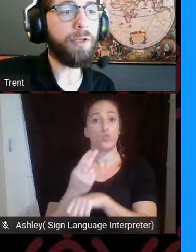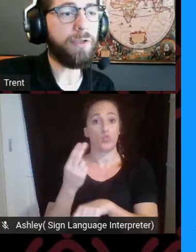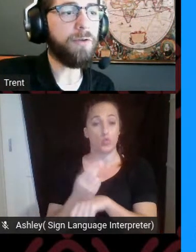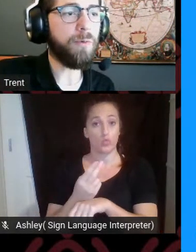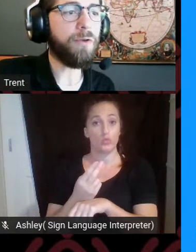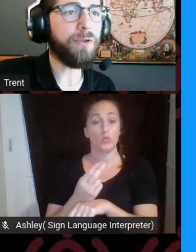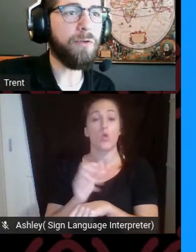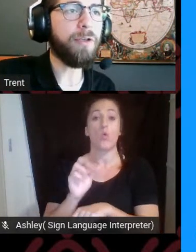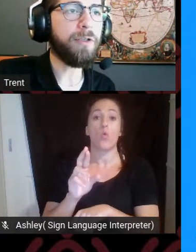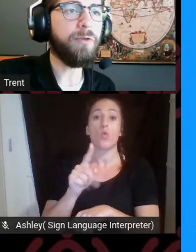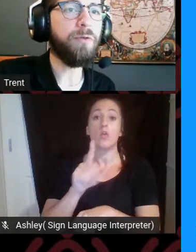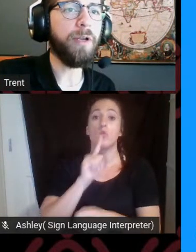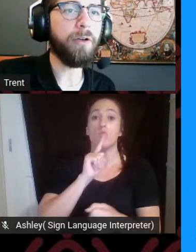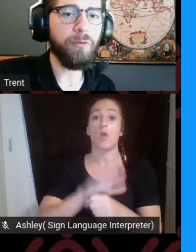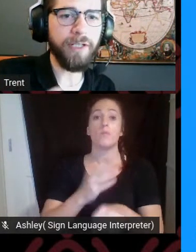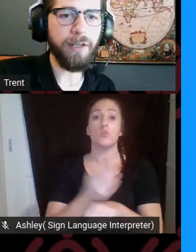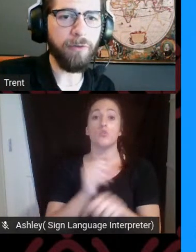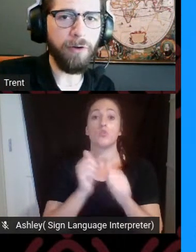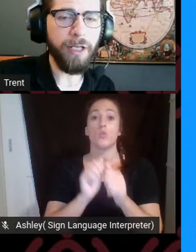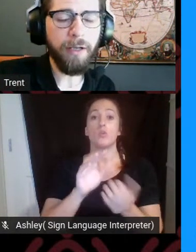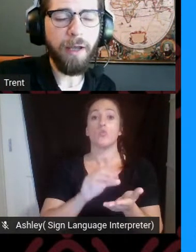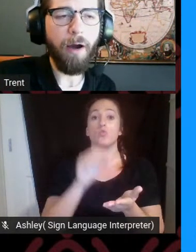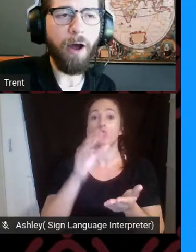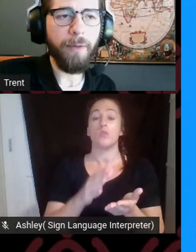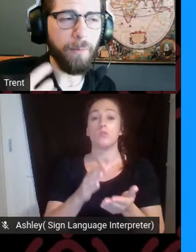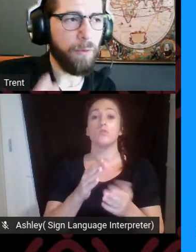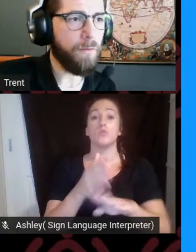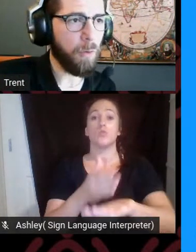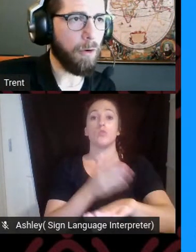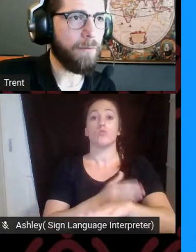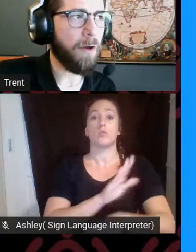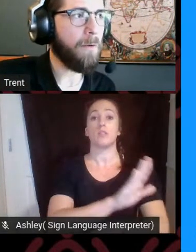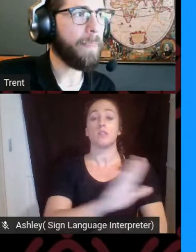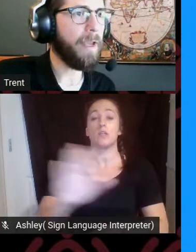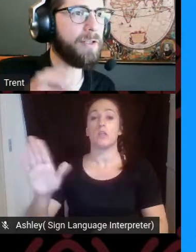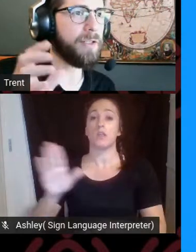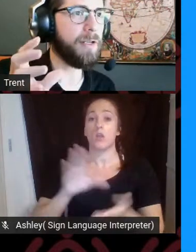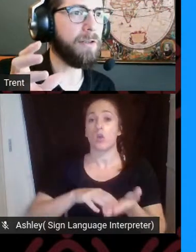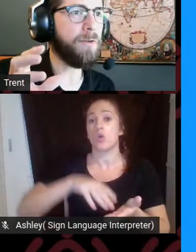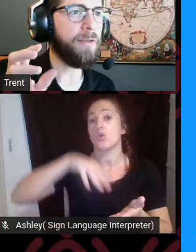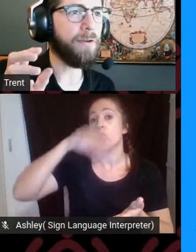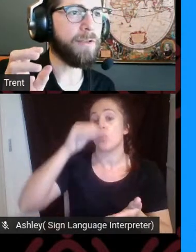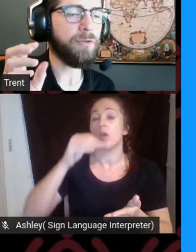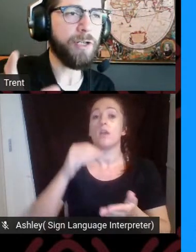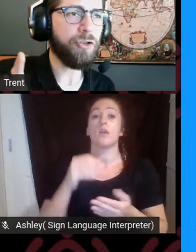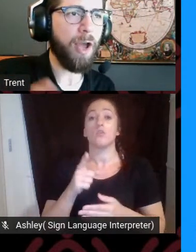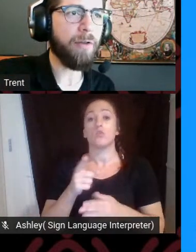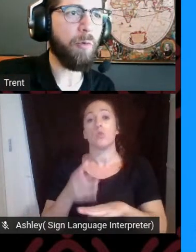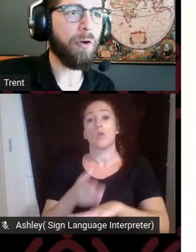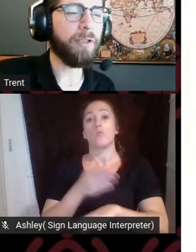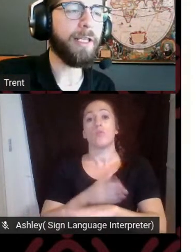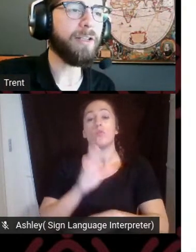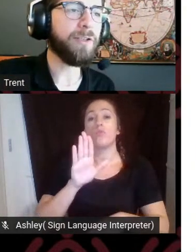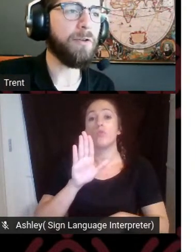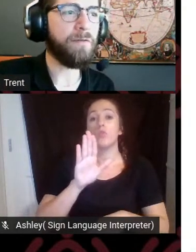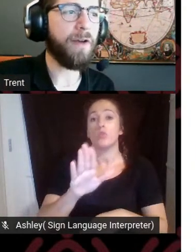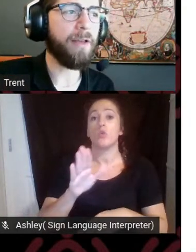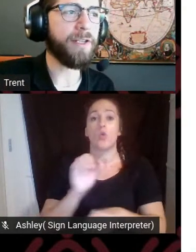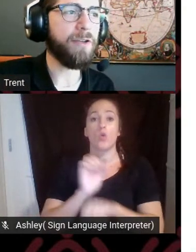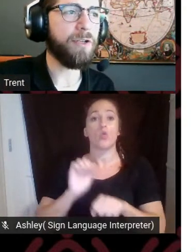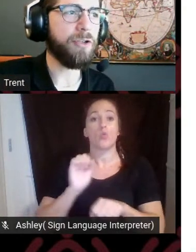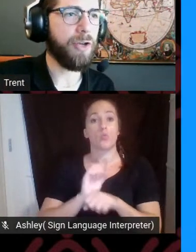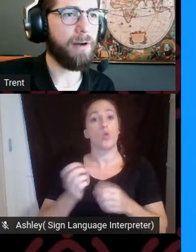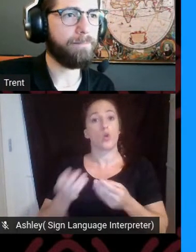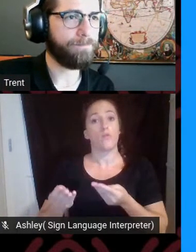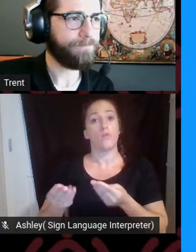are going to use with your students to increase their learning and improve your workflow, and just include either a screenshot or a link to certain